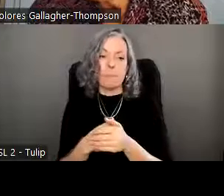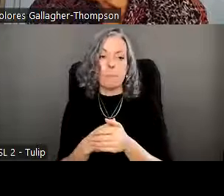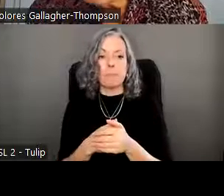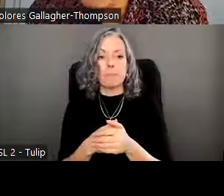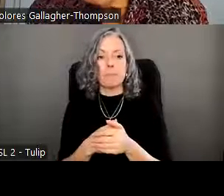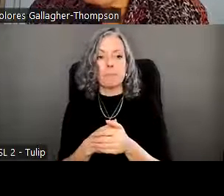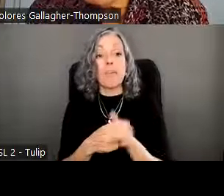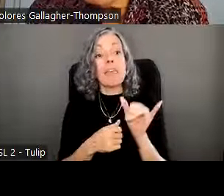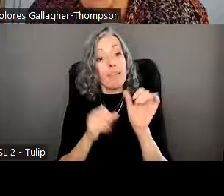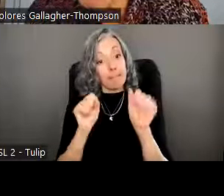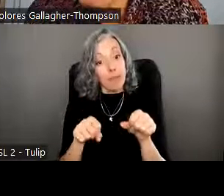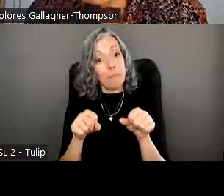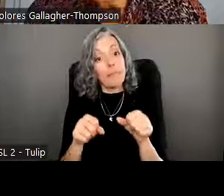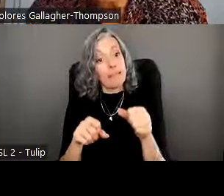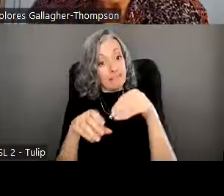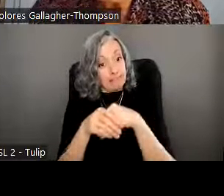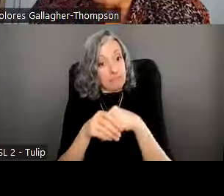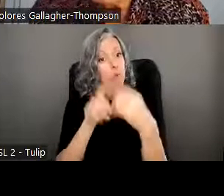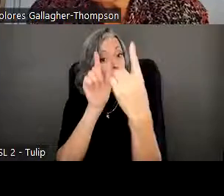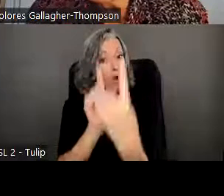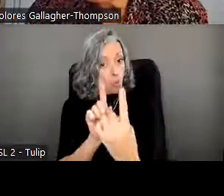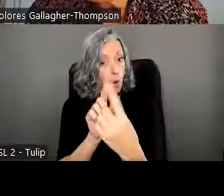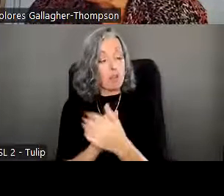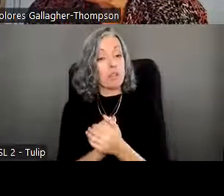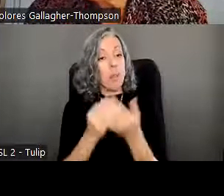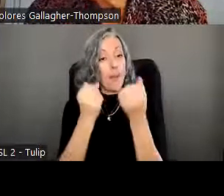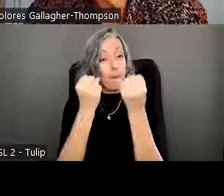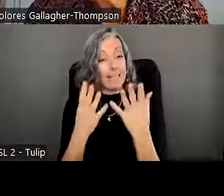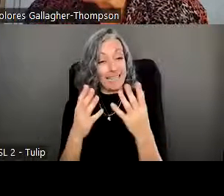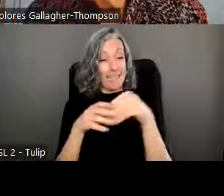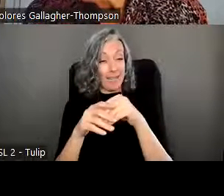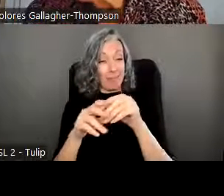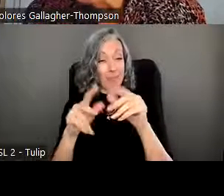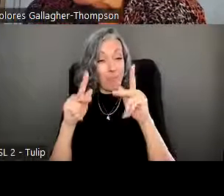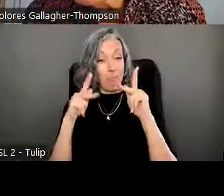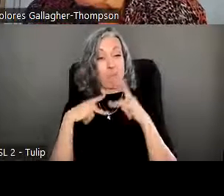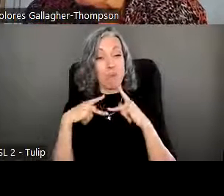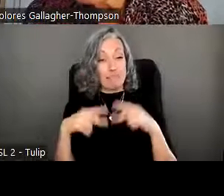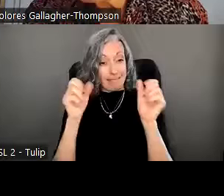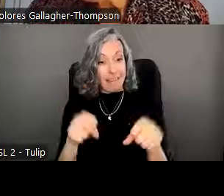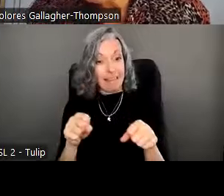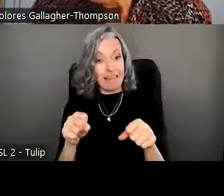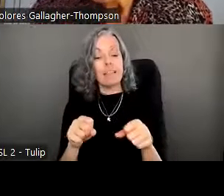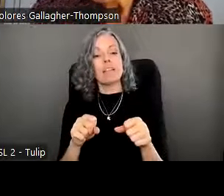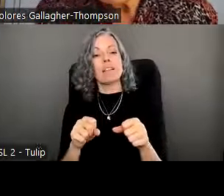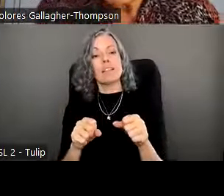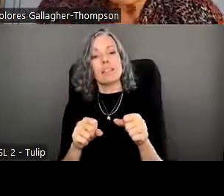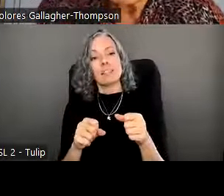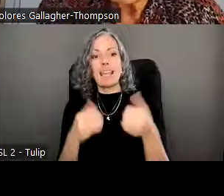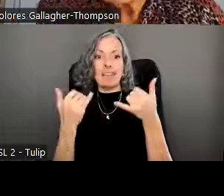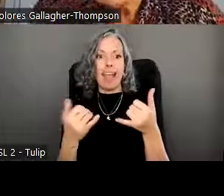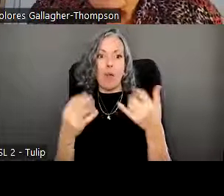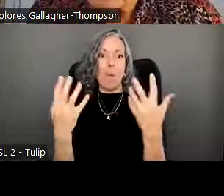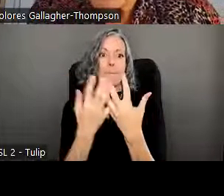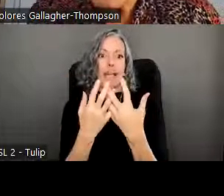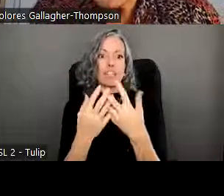And they can be done in person. Many were developed in person originally and now have migrated to the HIPAA compliant